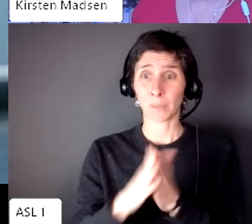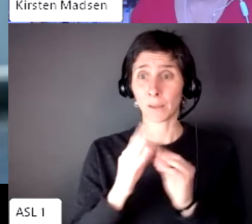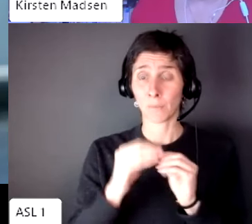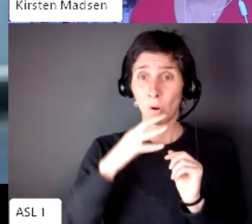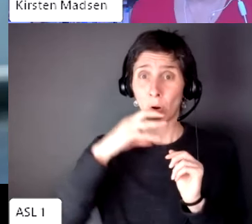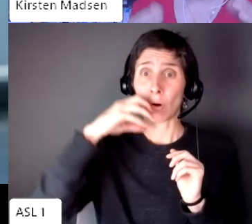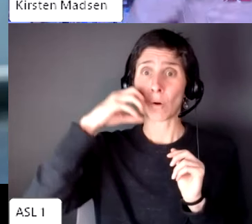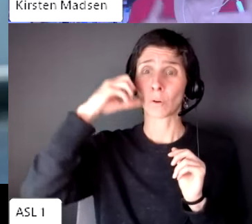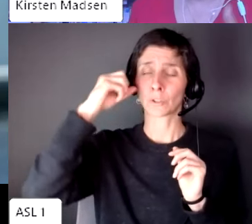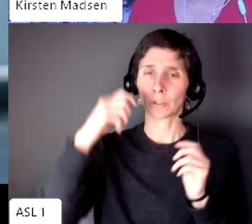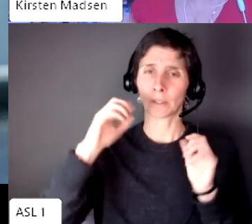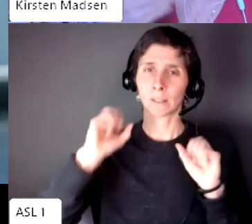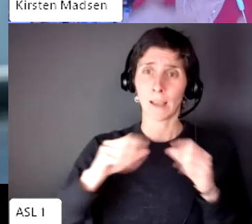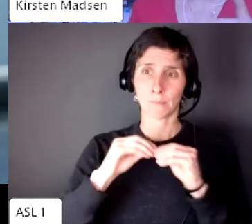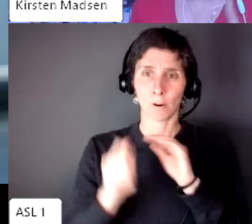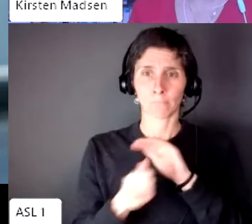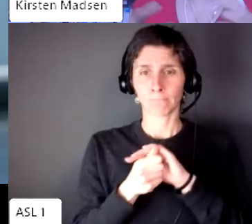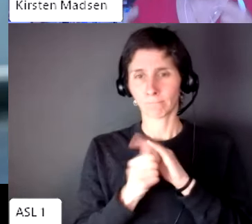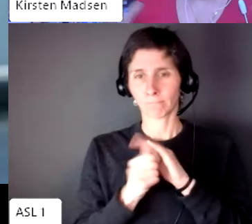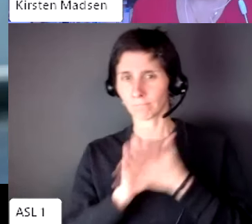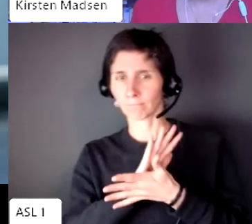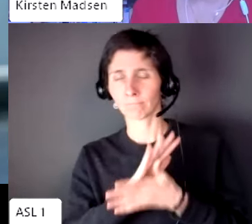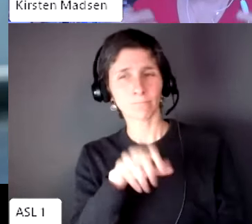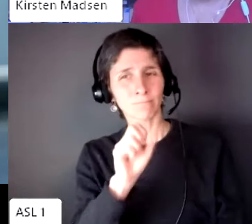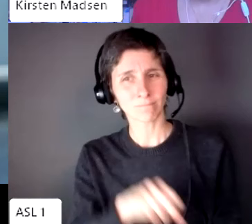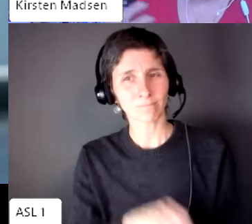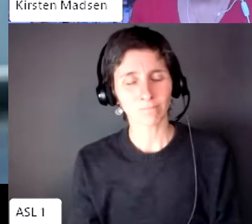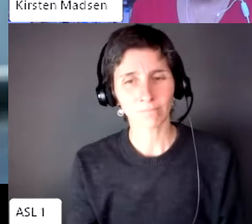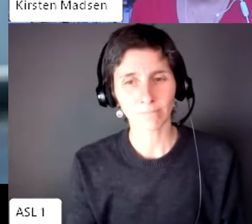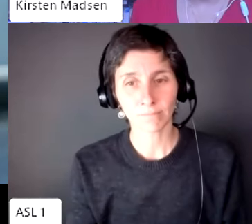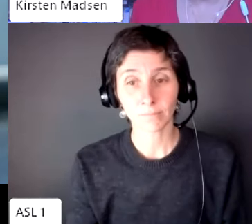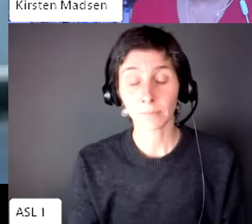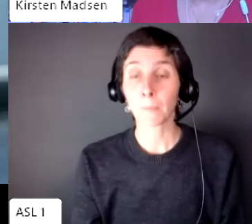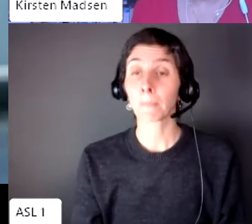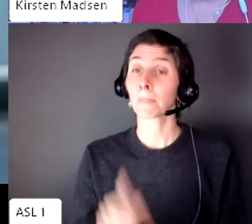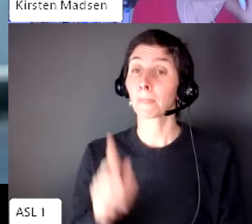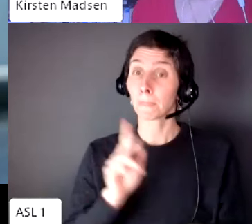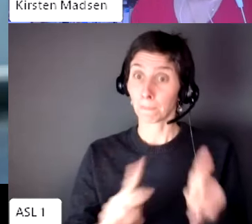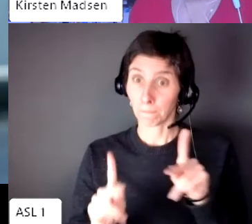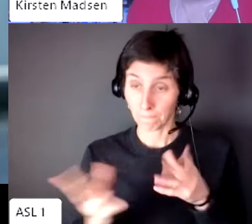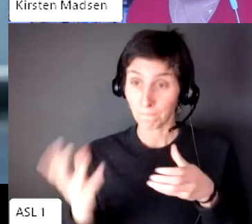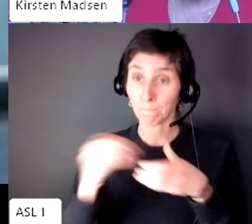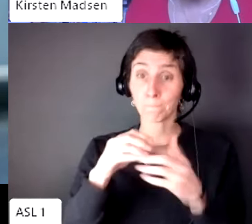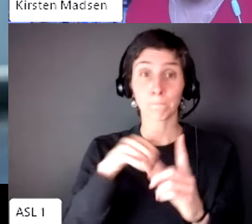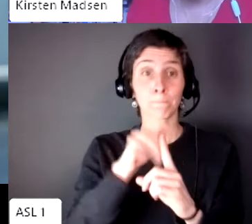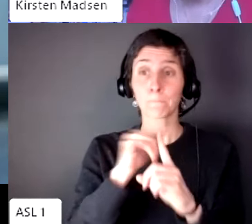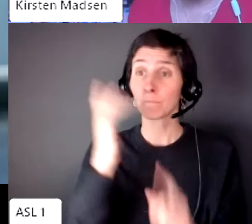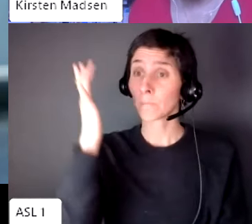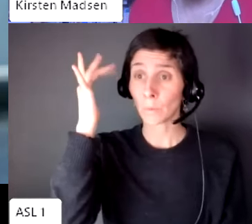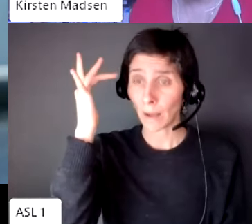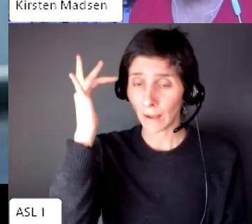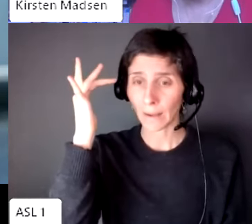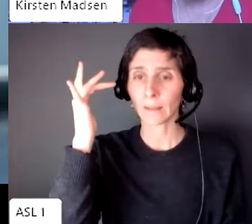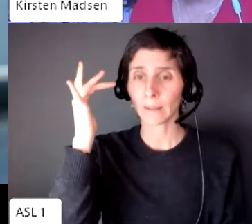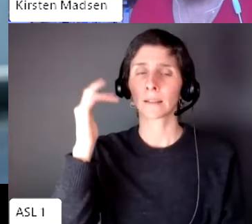more nuanced. And one of the things that we do know is one of the reasons why people engage in this behavior is they try to get people to